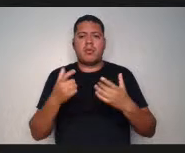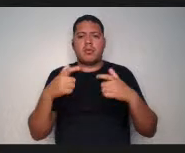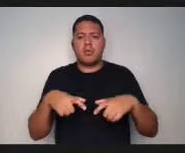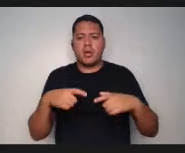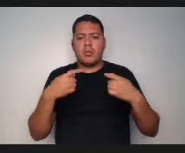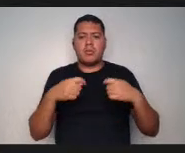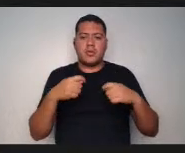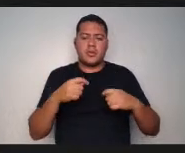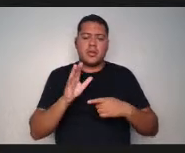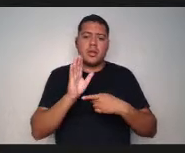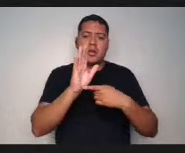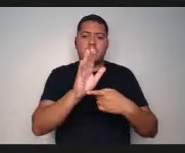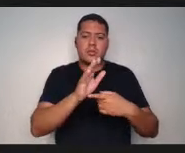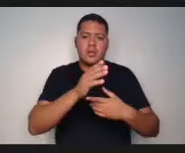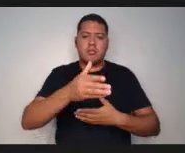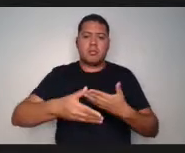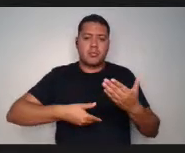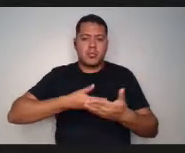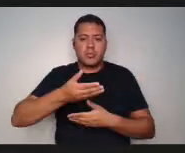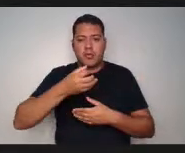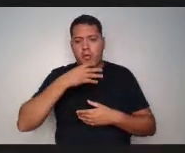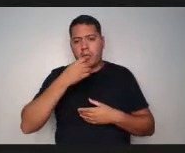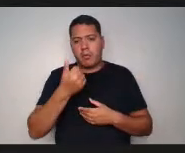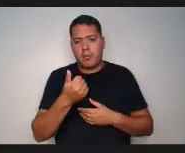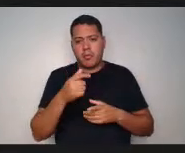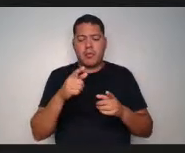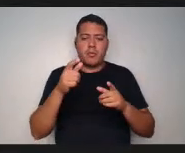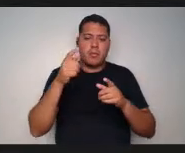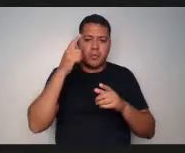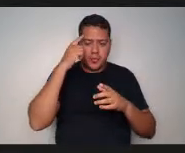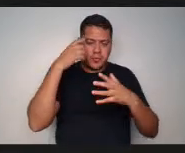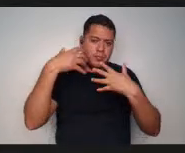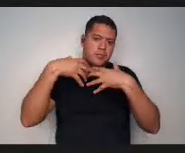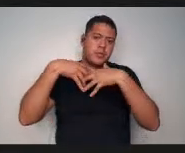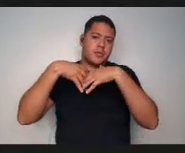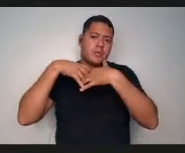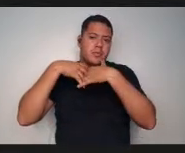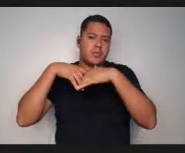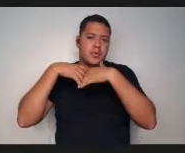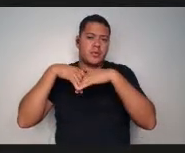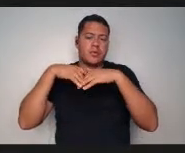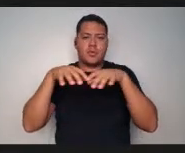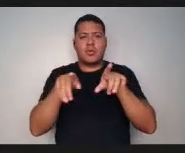conditions is an important inclusion in health and safety.